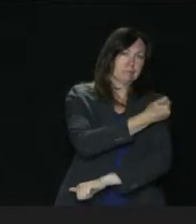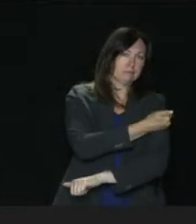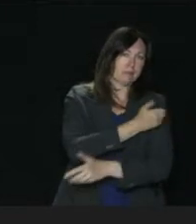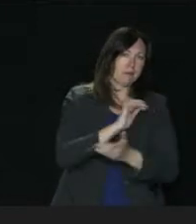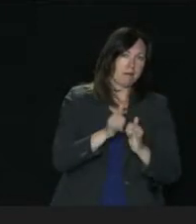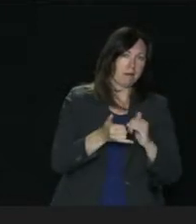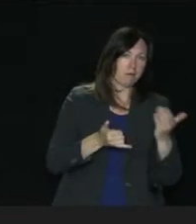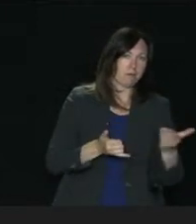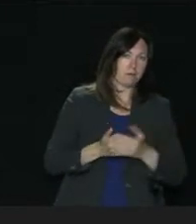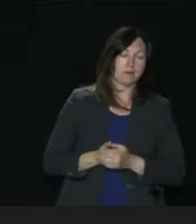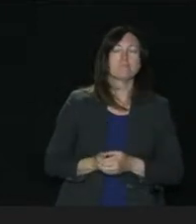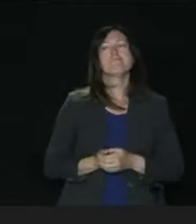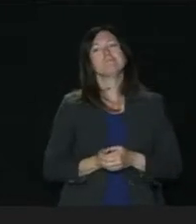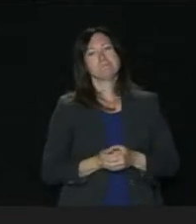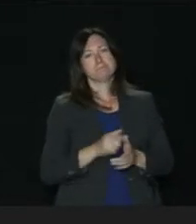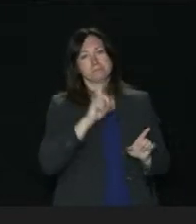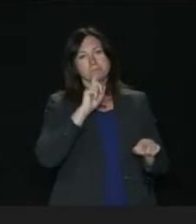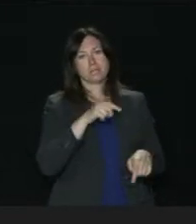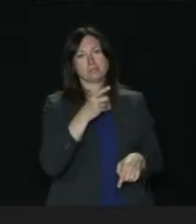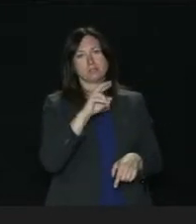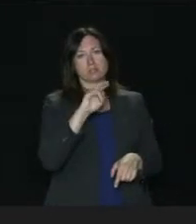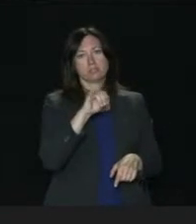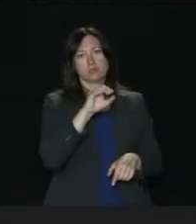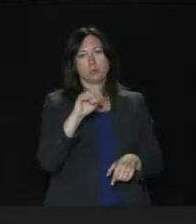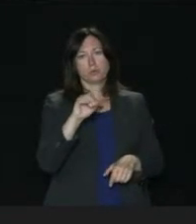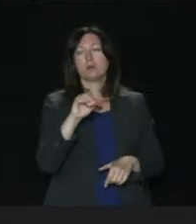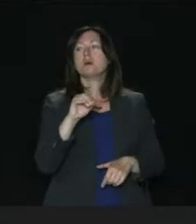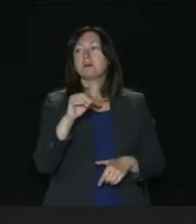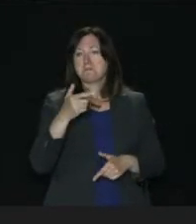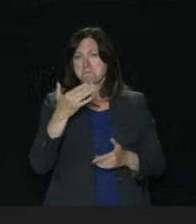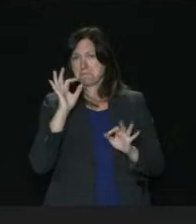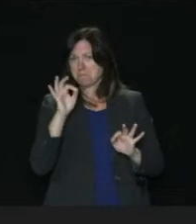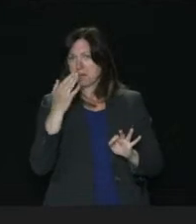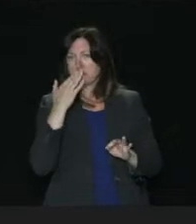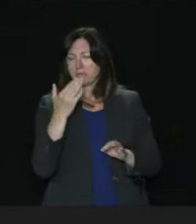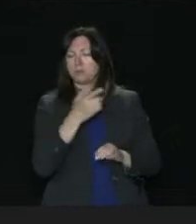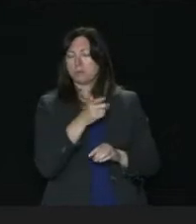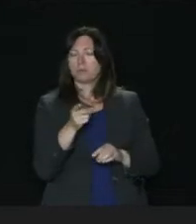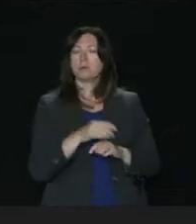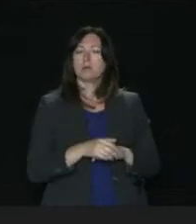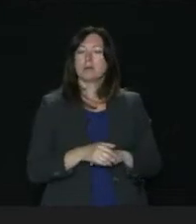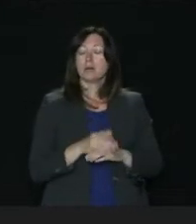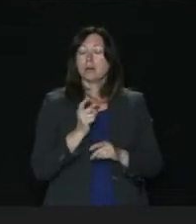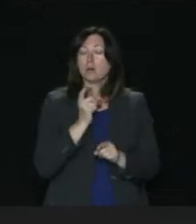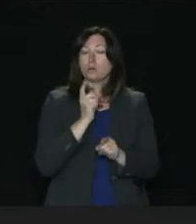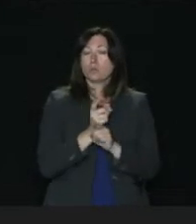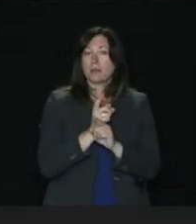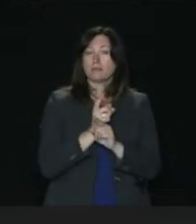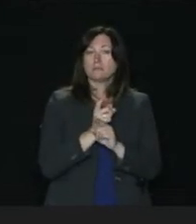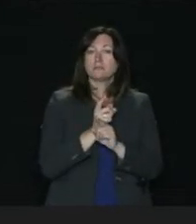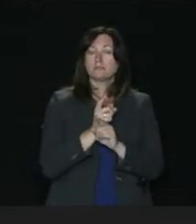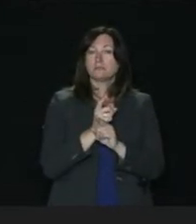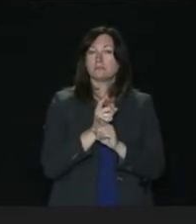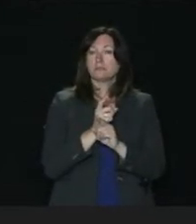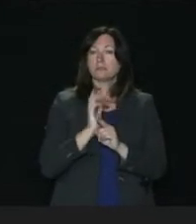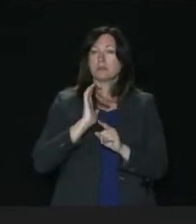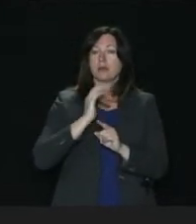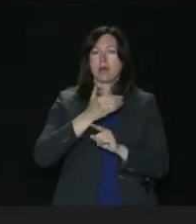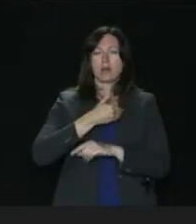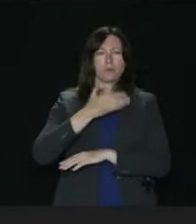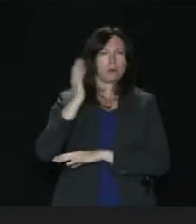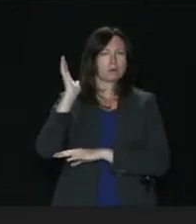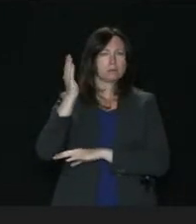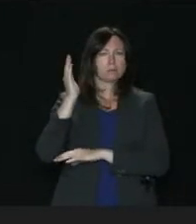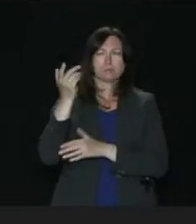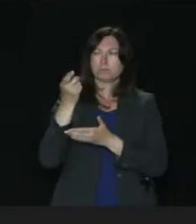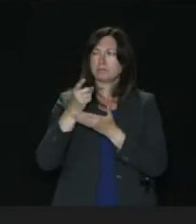Okay, thank you, Mia, for the question. I'm sure Dr. Tammy chip in as well, but you're right. When we gave our presentation, I think a few